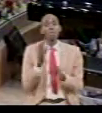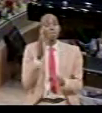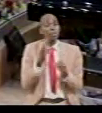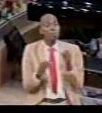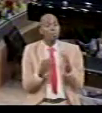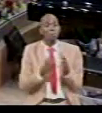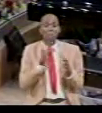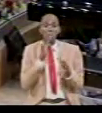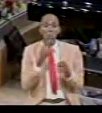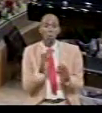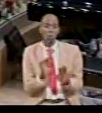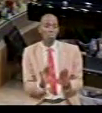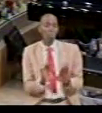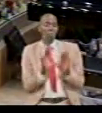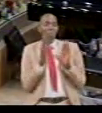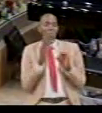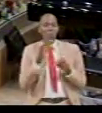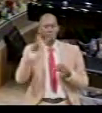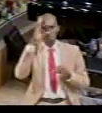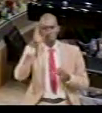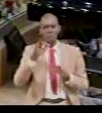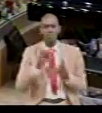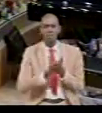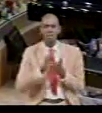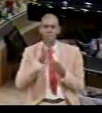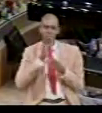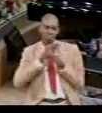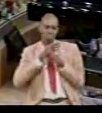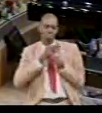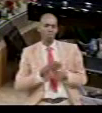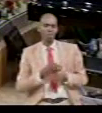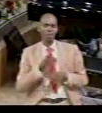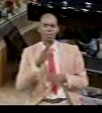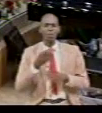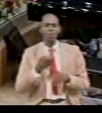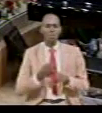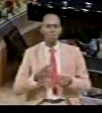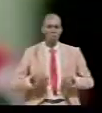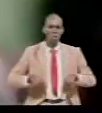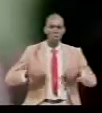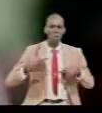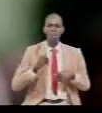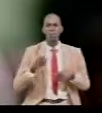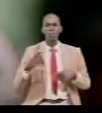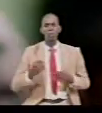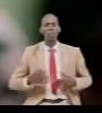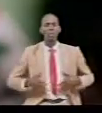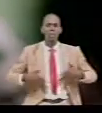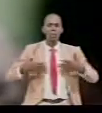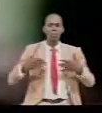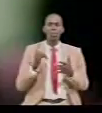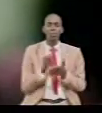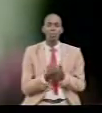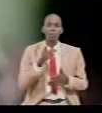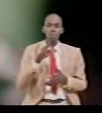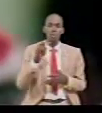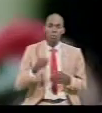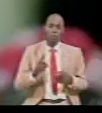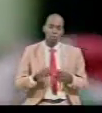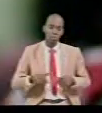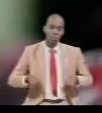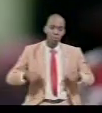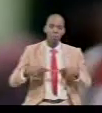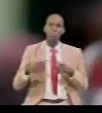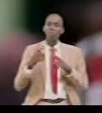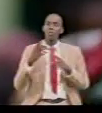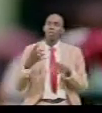man that is hindering you from living the life that you ought to live, take that to the